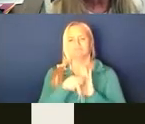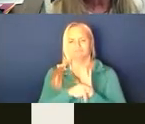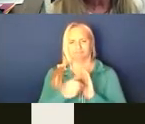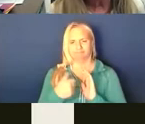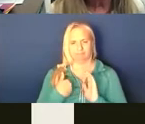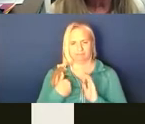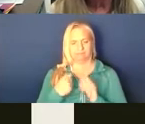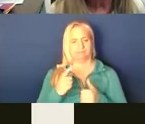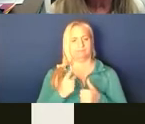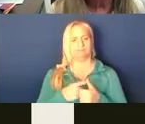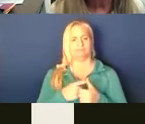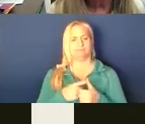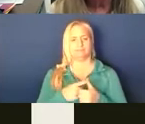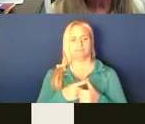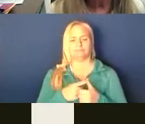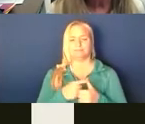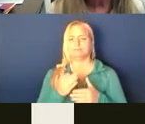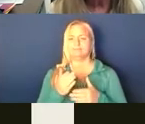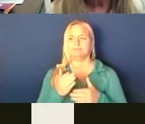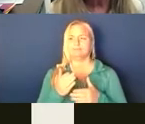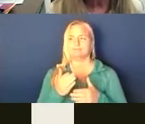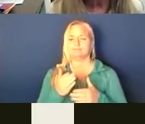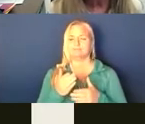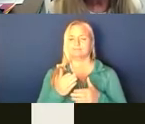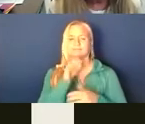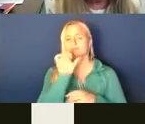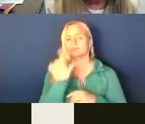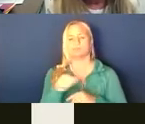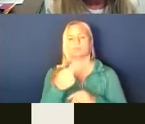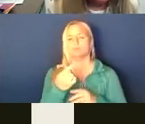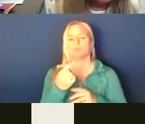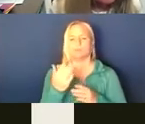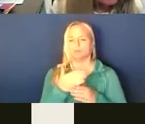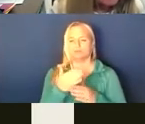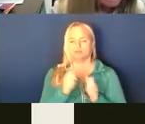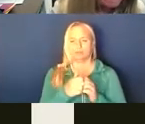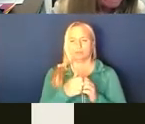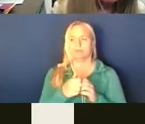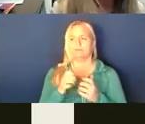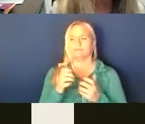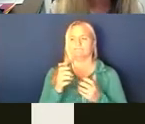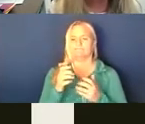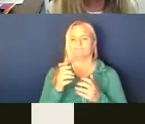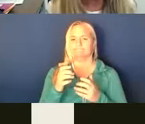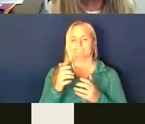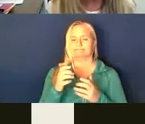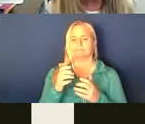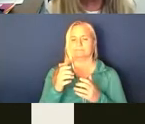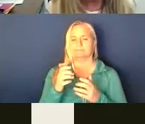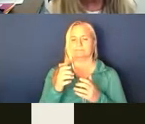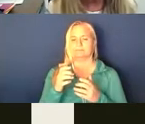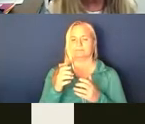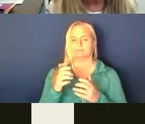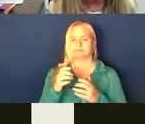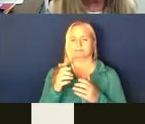And this protocol we shared not only with our undergraduate students that helped to facilitate